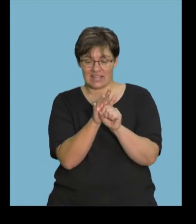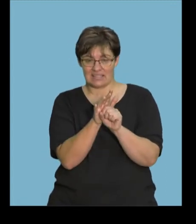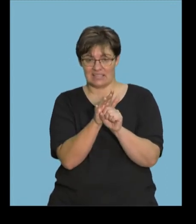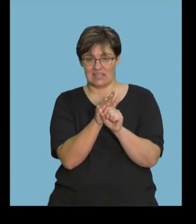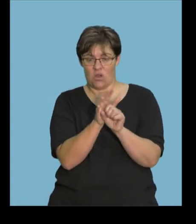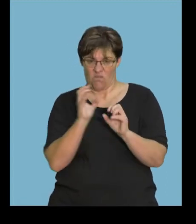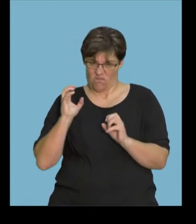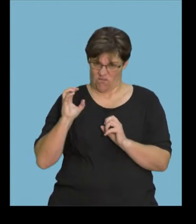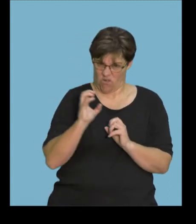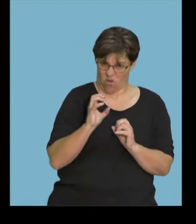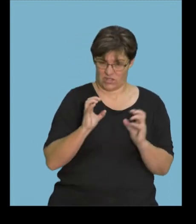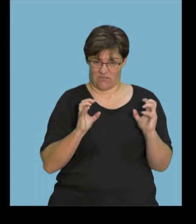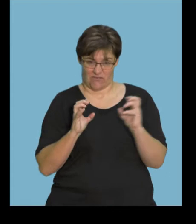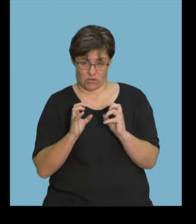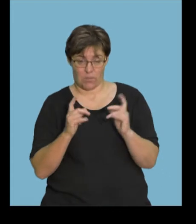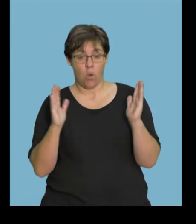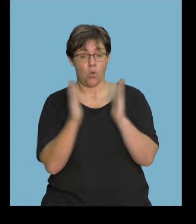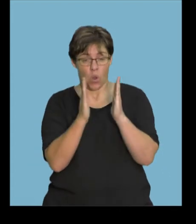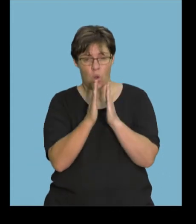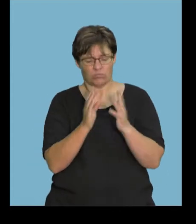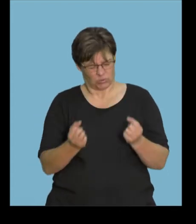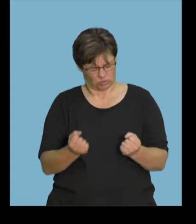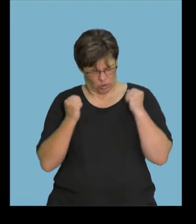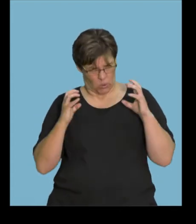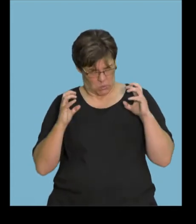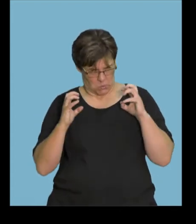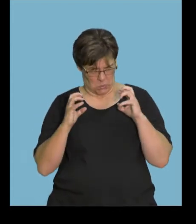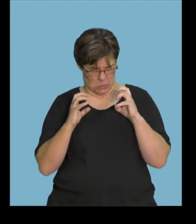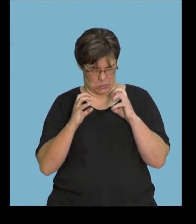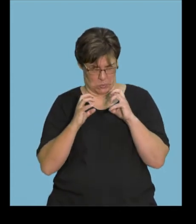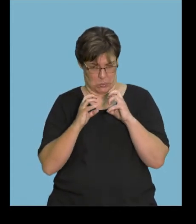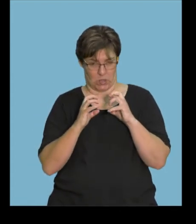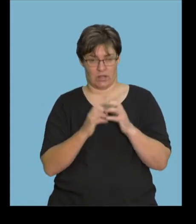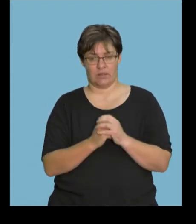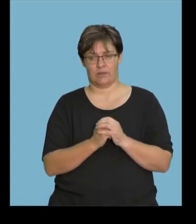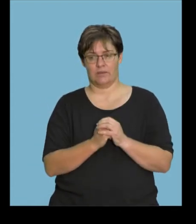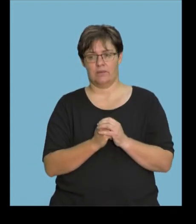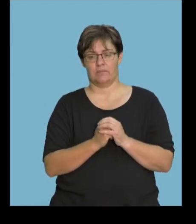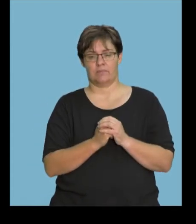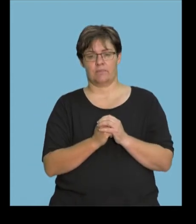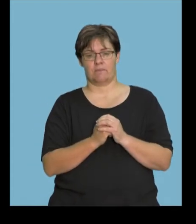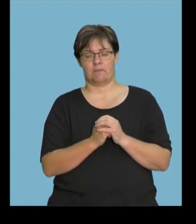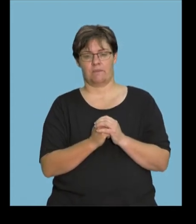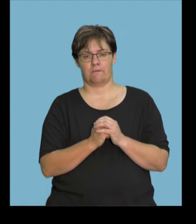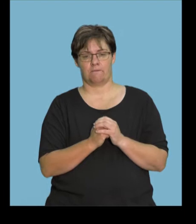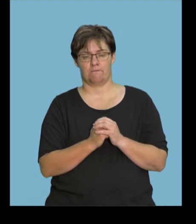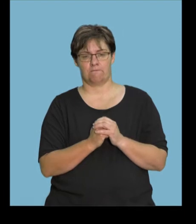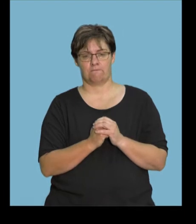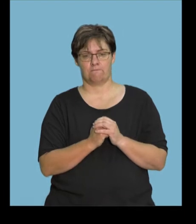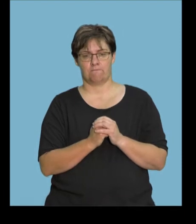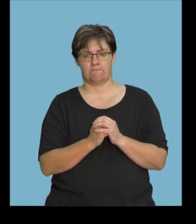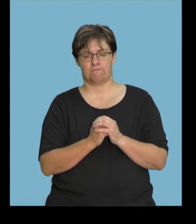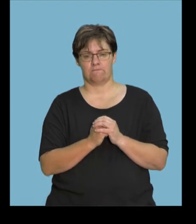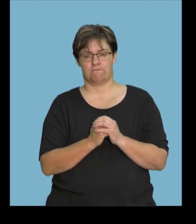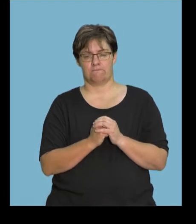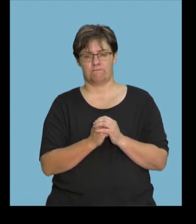the size of the force. So the closer they are, the closer the two magnets are,